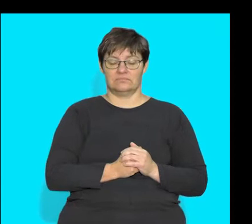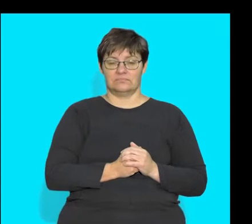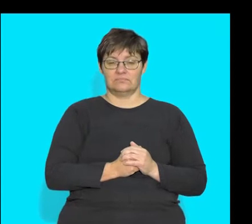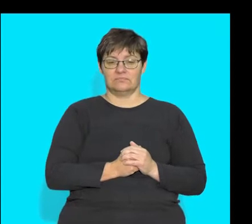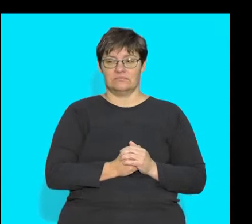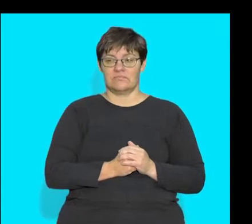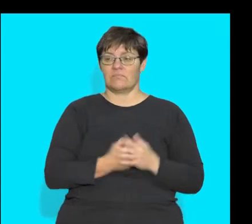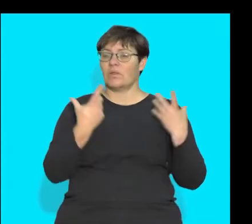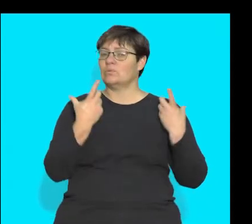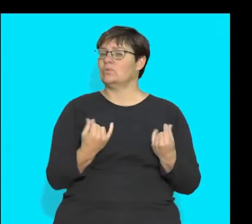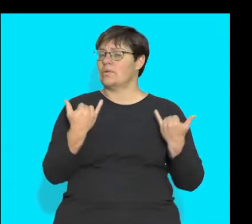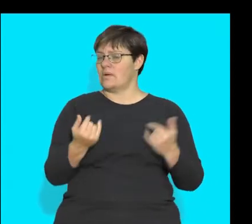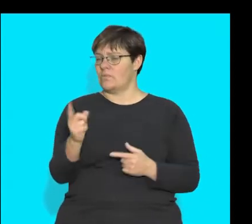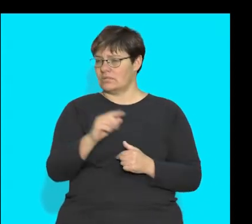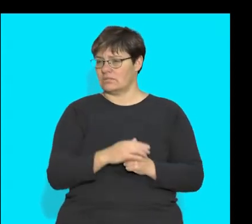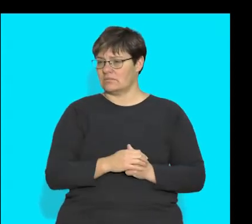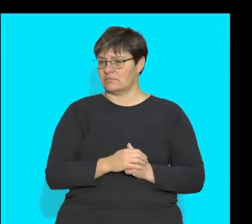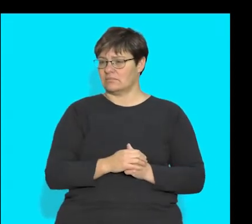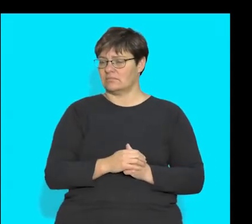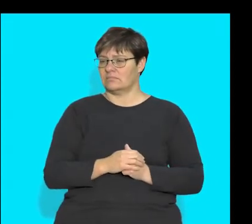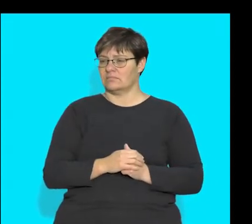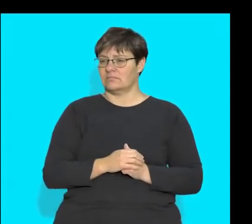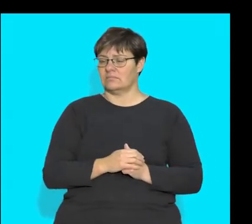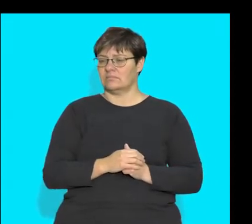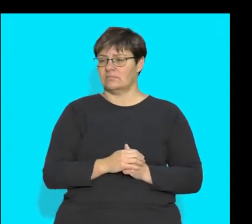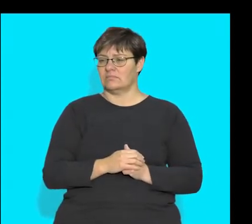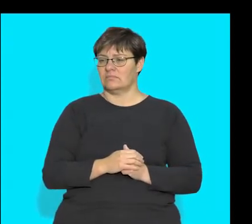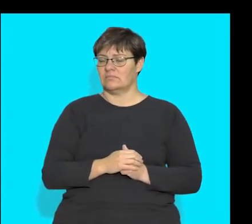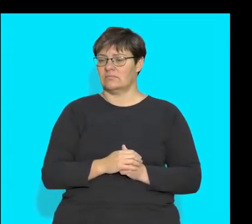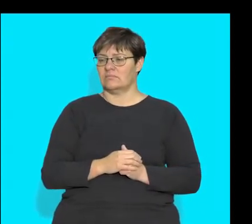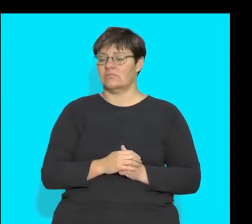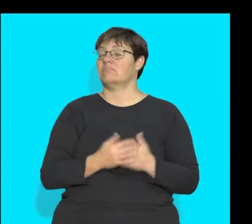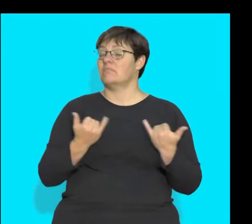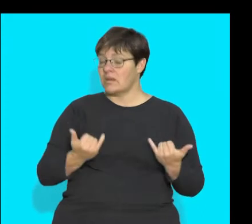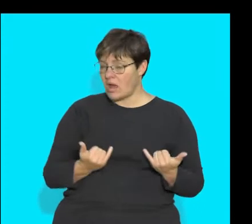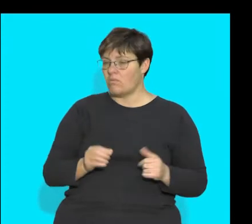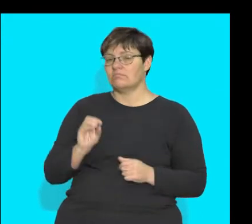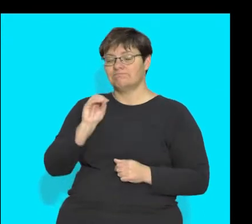Now what I've done is, if I'm going to change my colors back, I have now